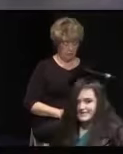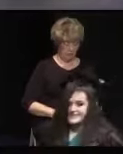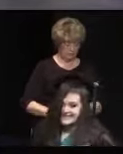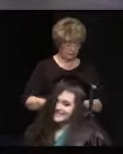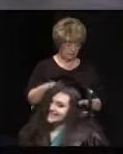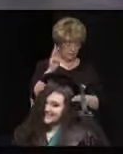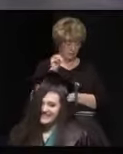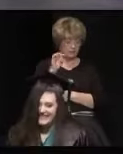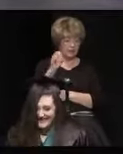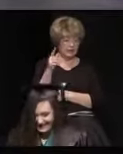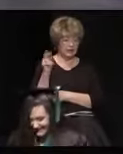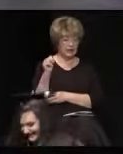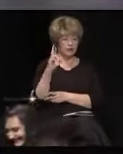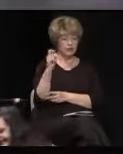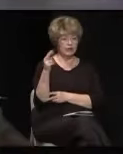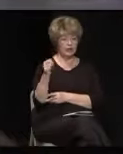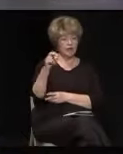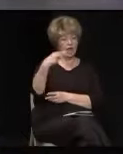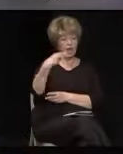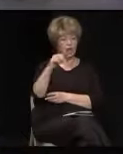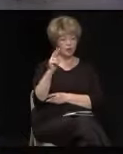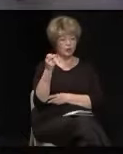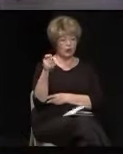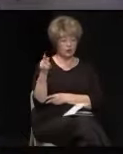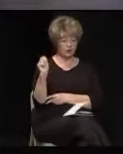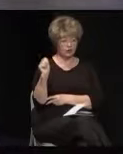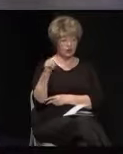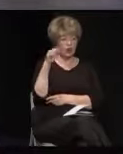Michaela Renee Honaker, cum laude.